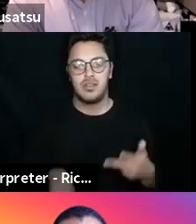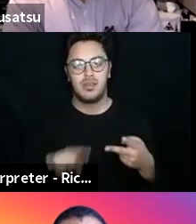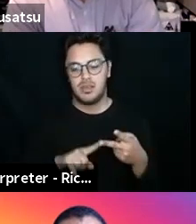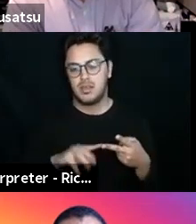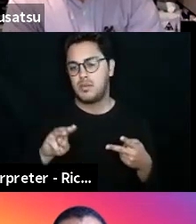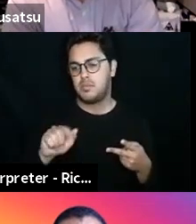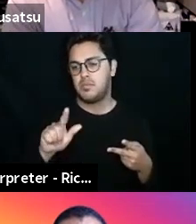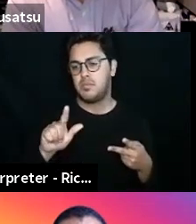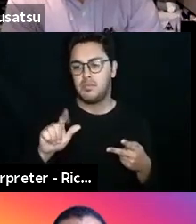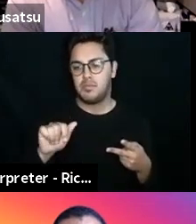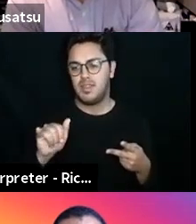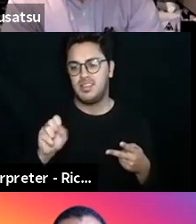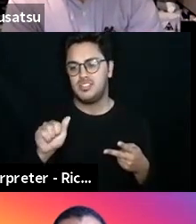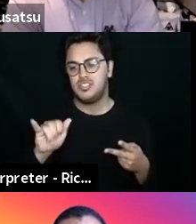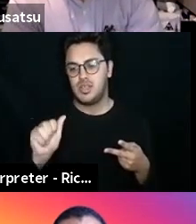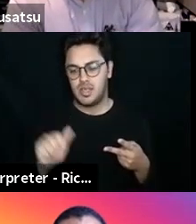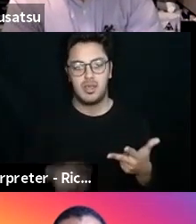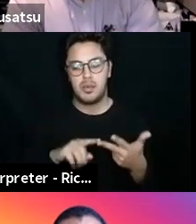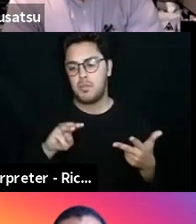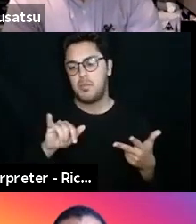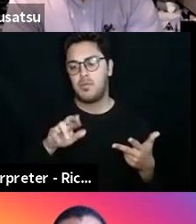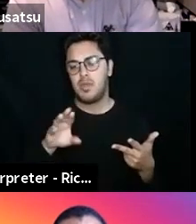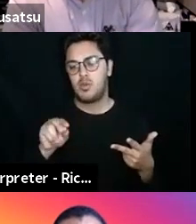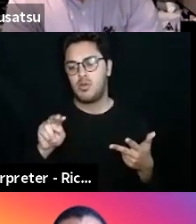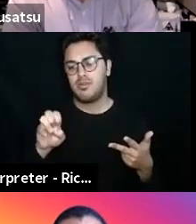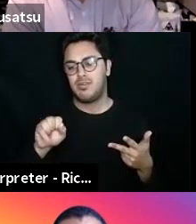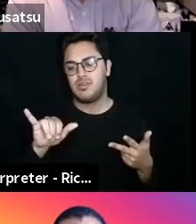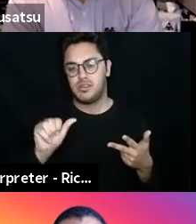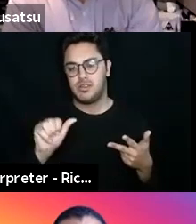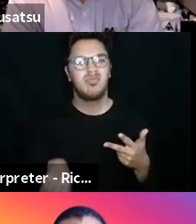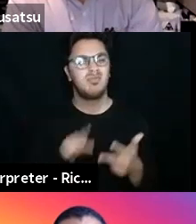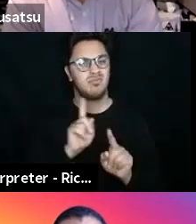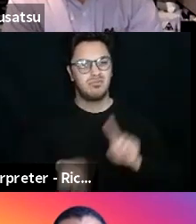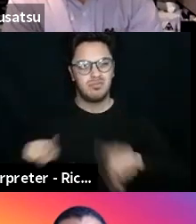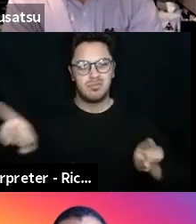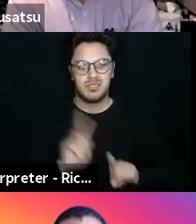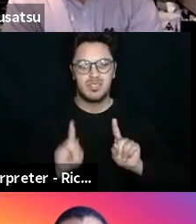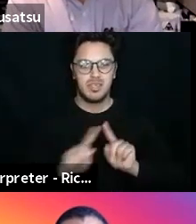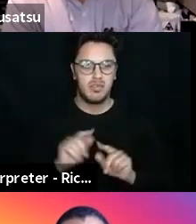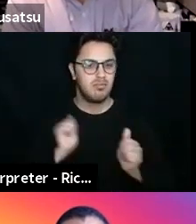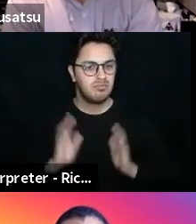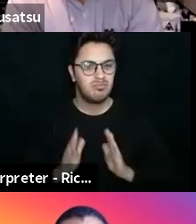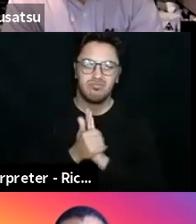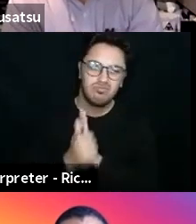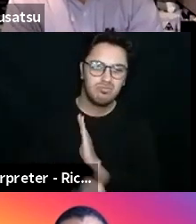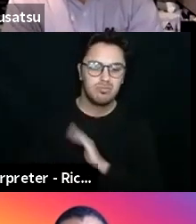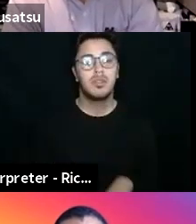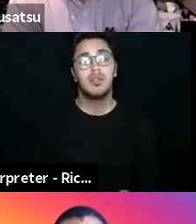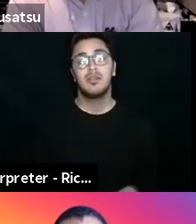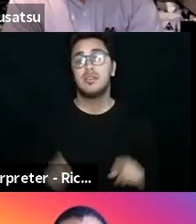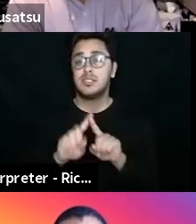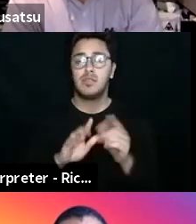Polynesia. As you can see, it's a beautiful mosaic of talented professionals who identify with communities far and